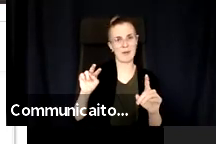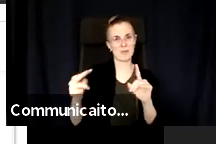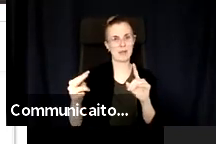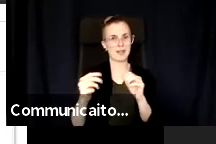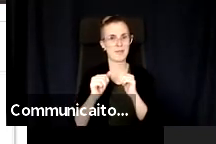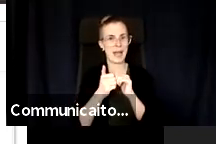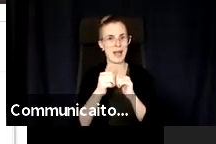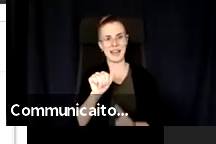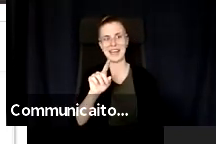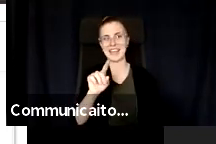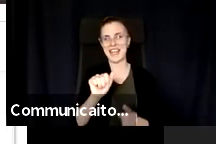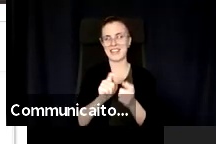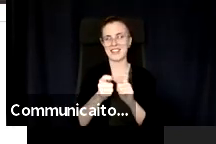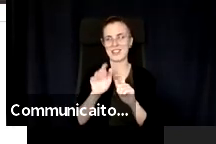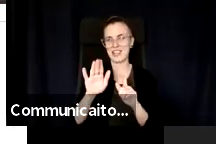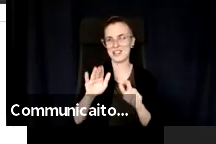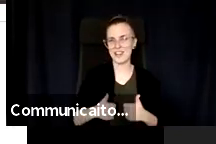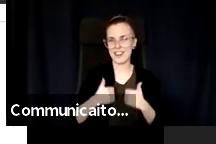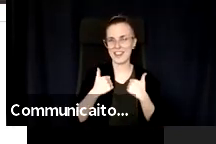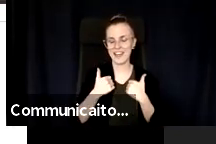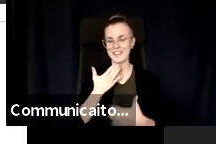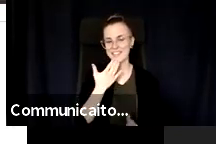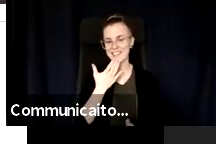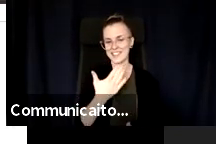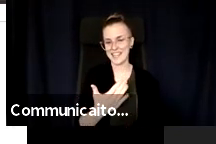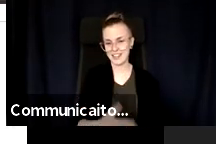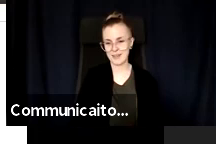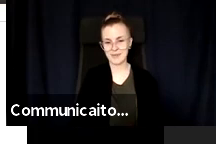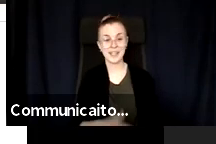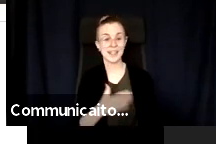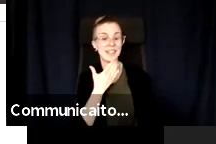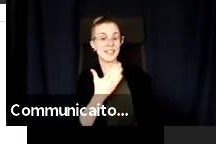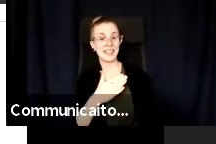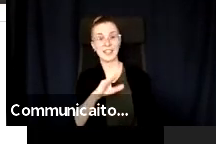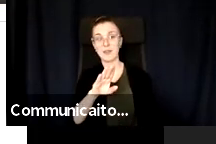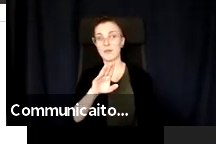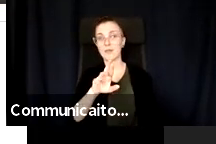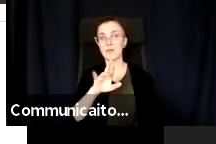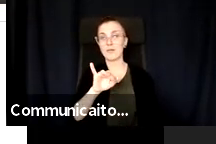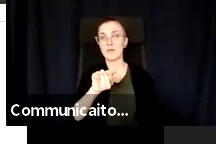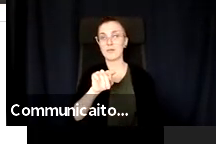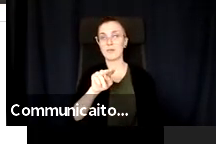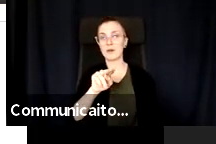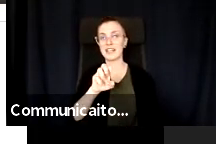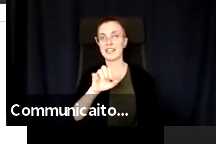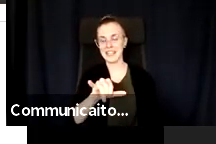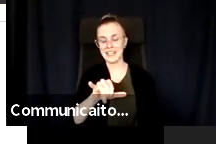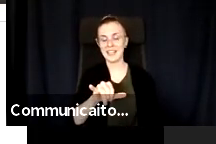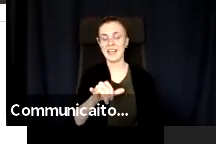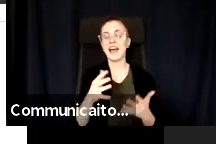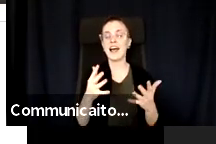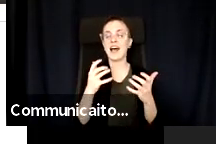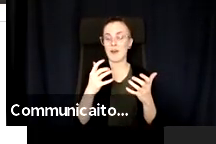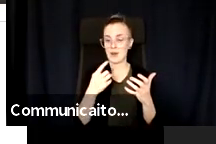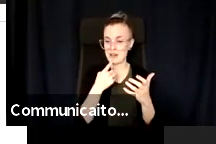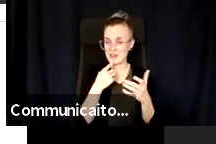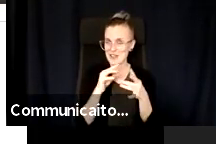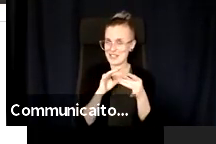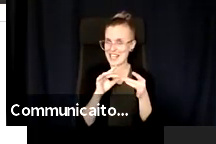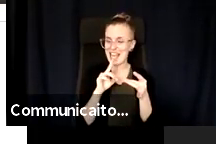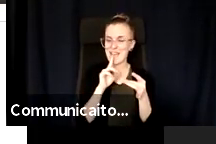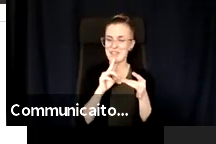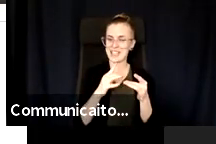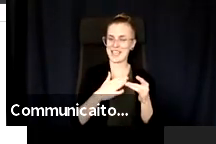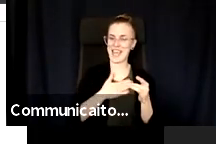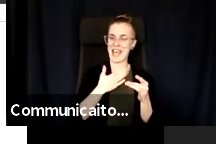lives. Thank you. Thank you, Brittany. I wanted to say that I am happy to start this